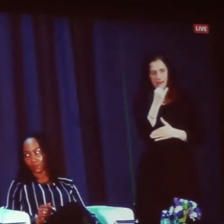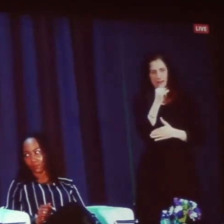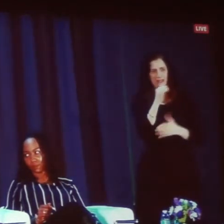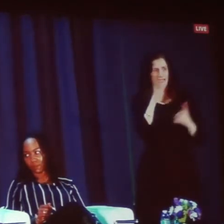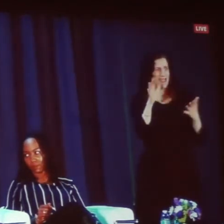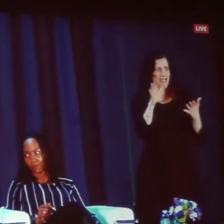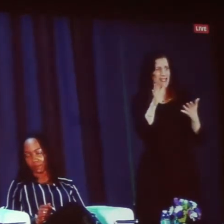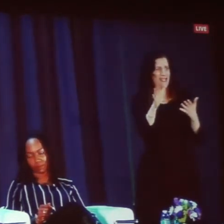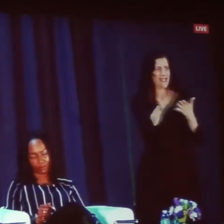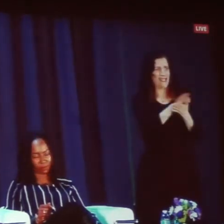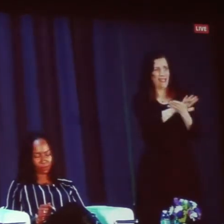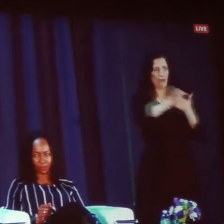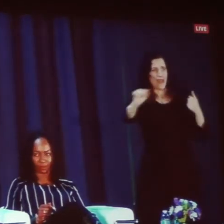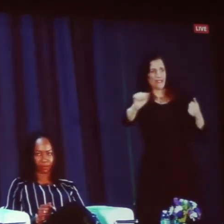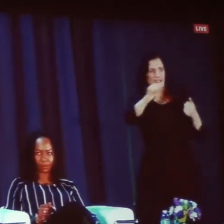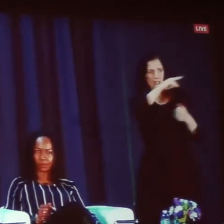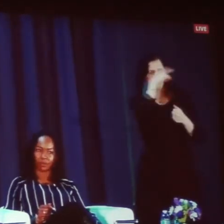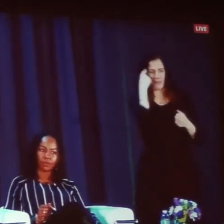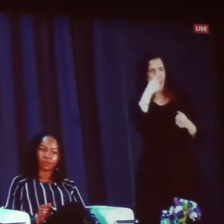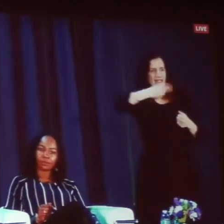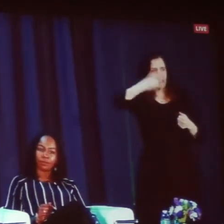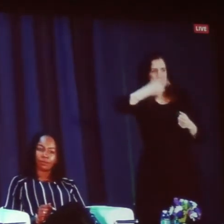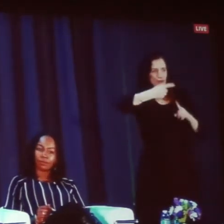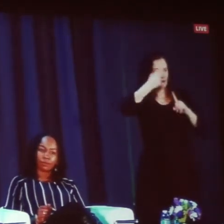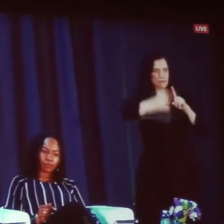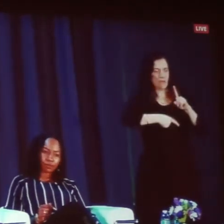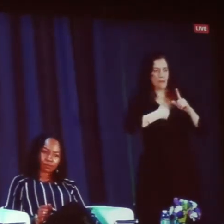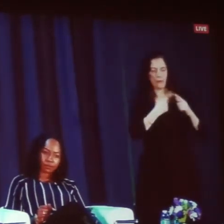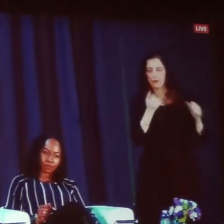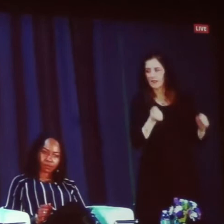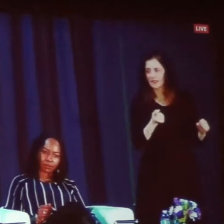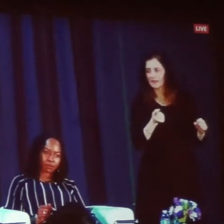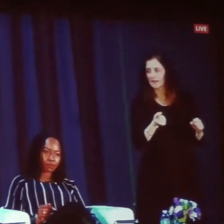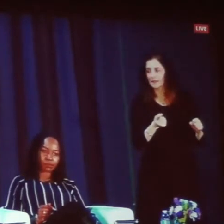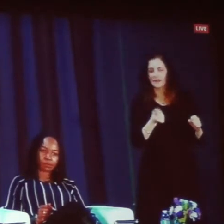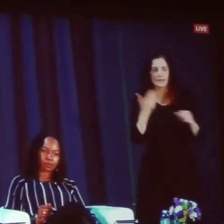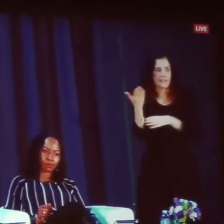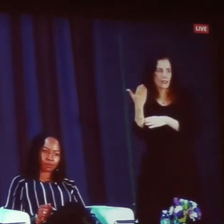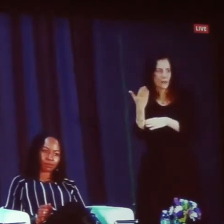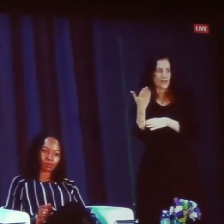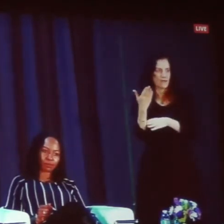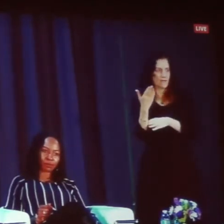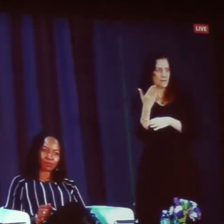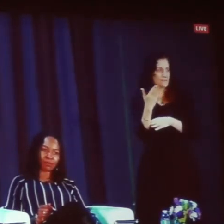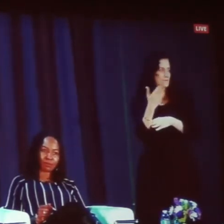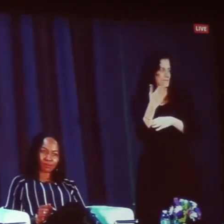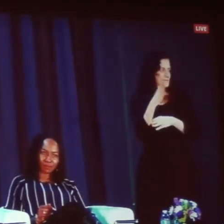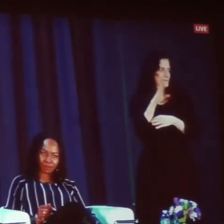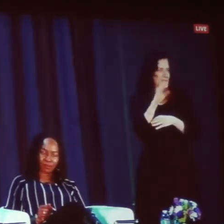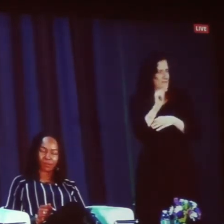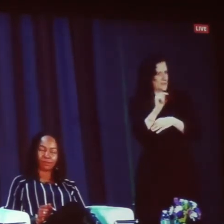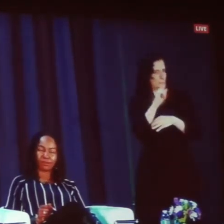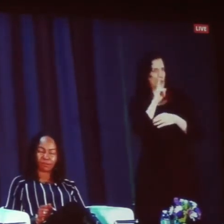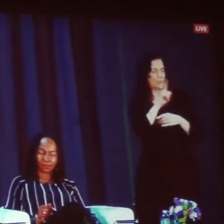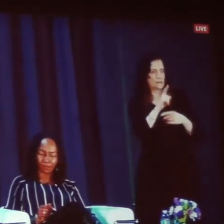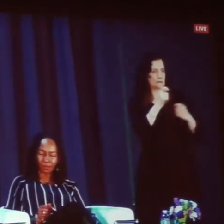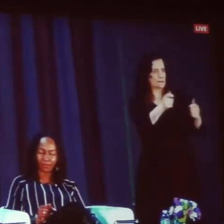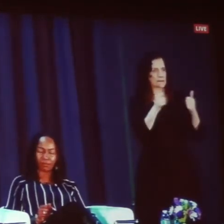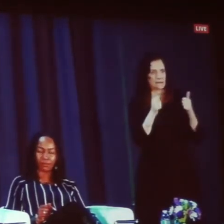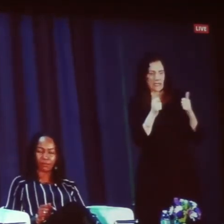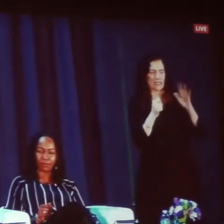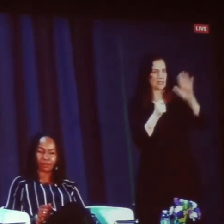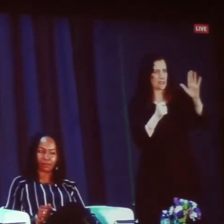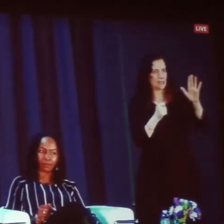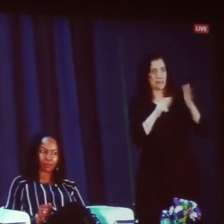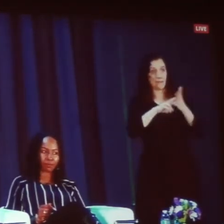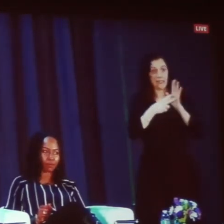erasing Black History Month or, getting rid of BET is suddenly going to get us to a place